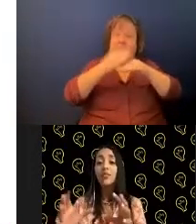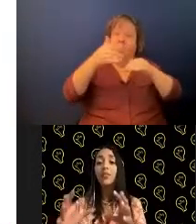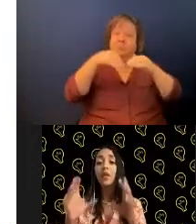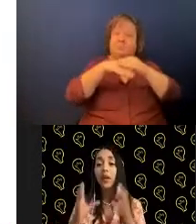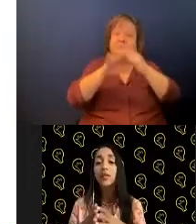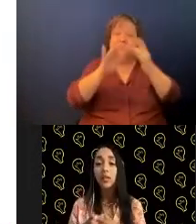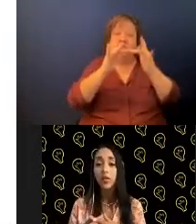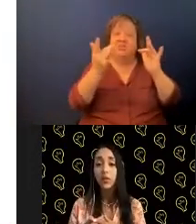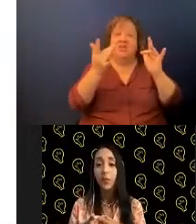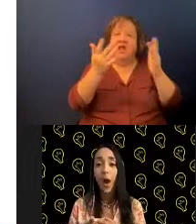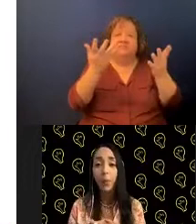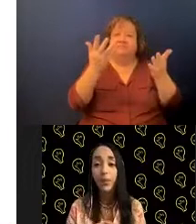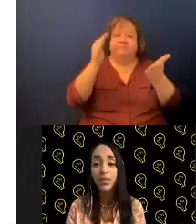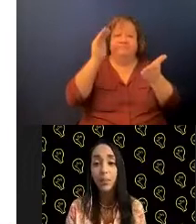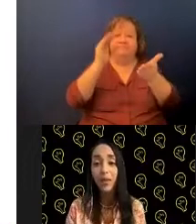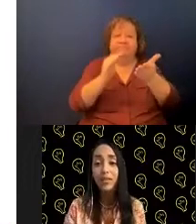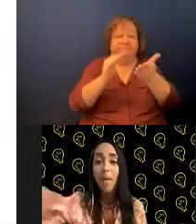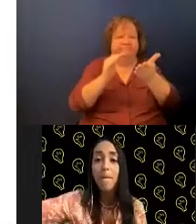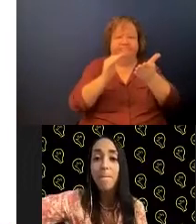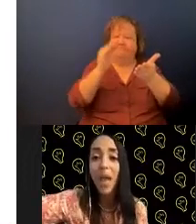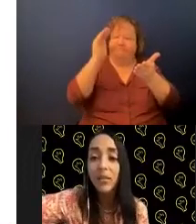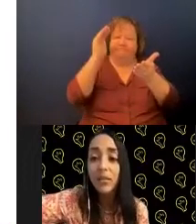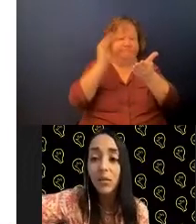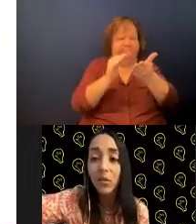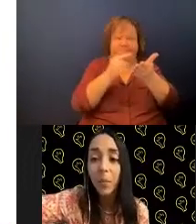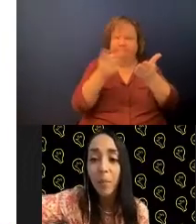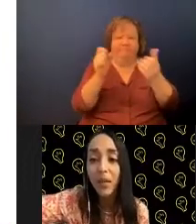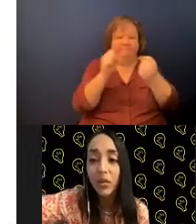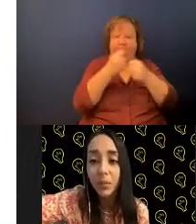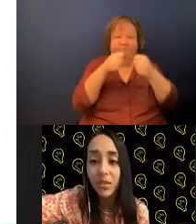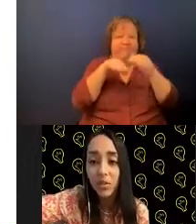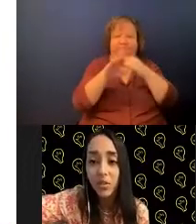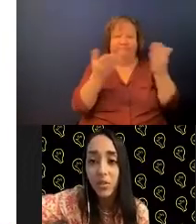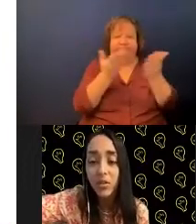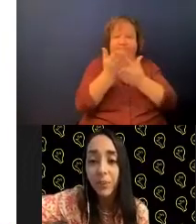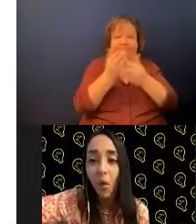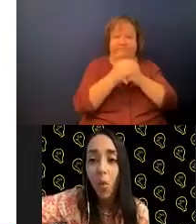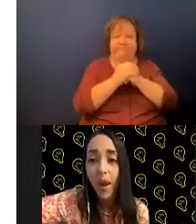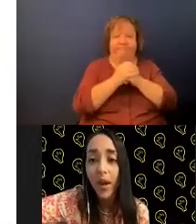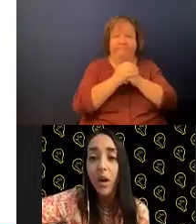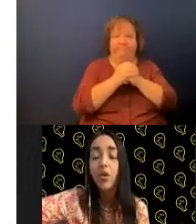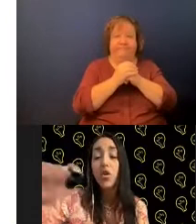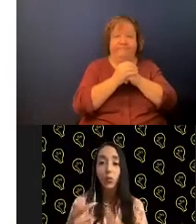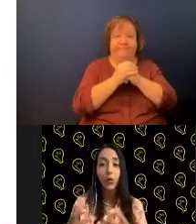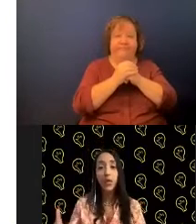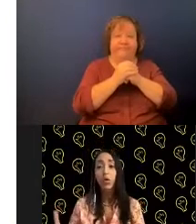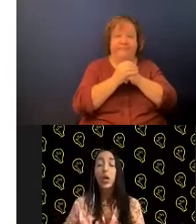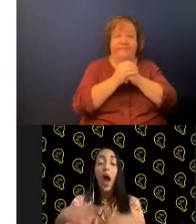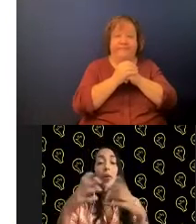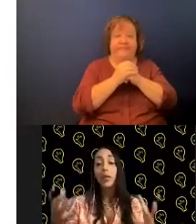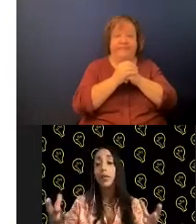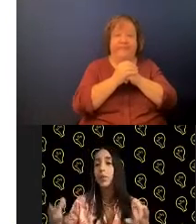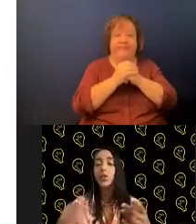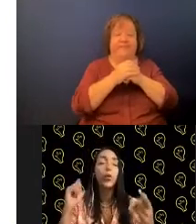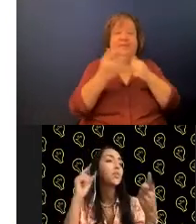is that the varying schedules from our participants meant group mentorship sessions were not working out.